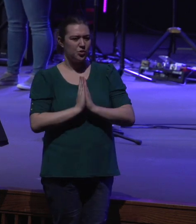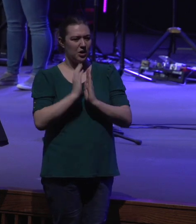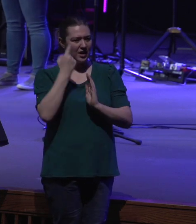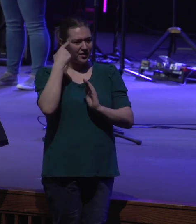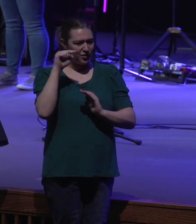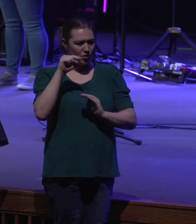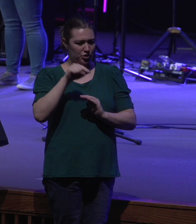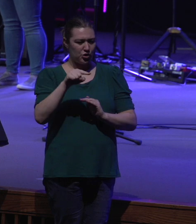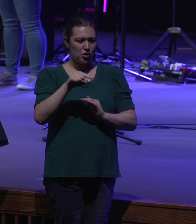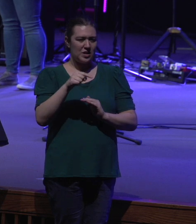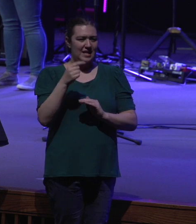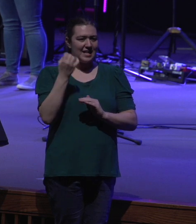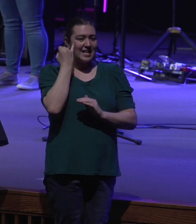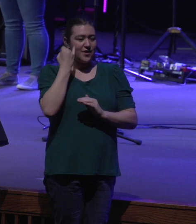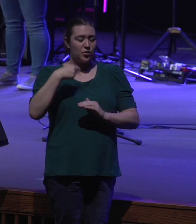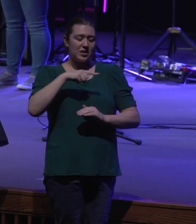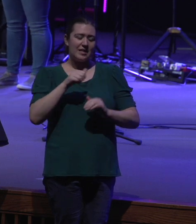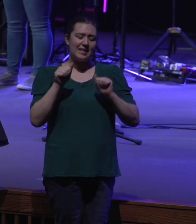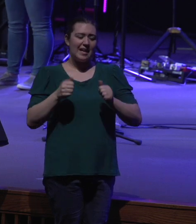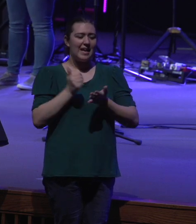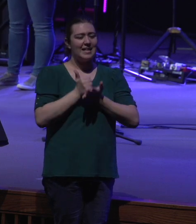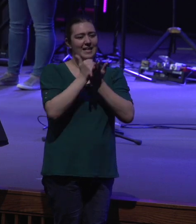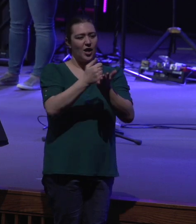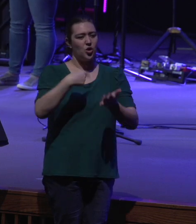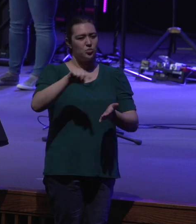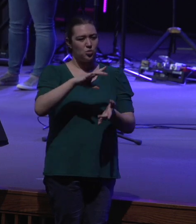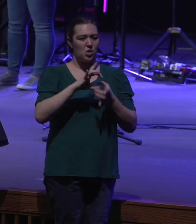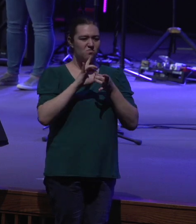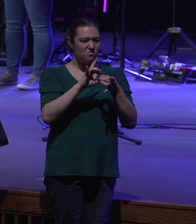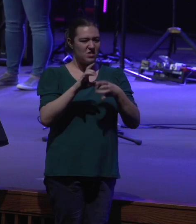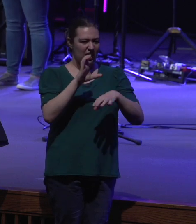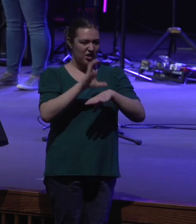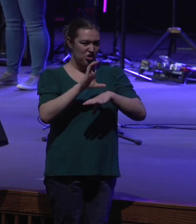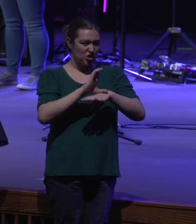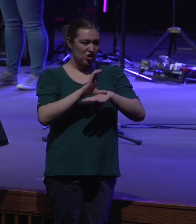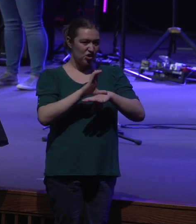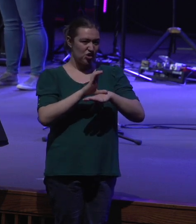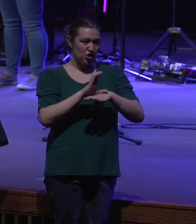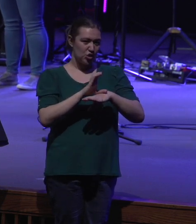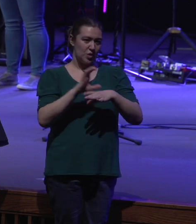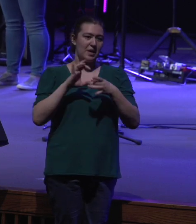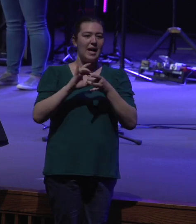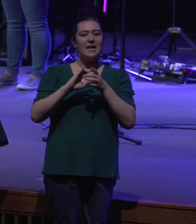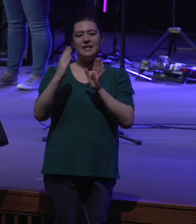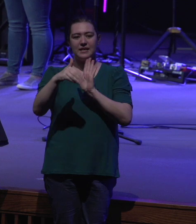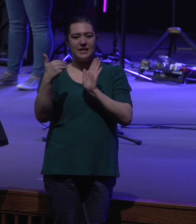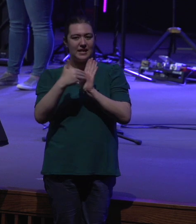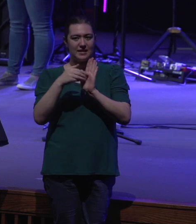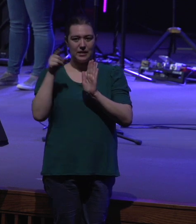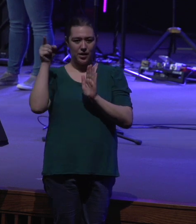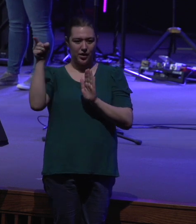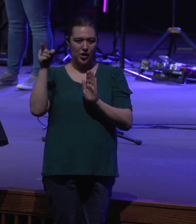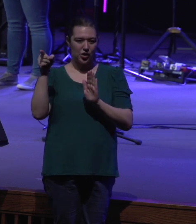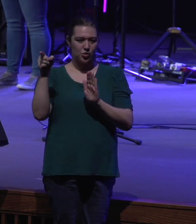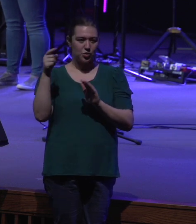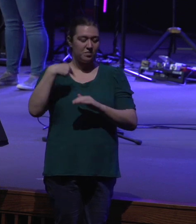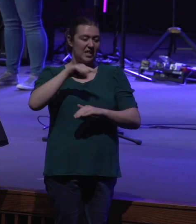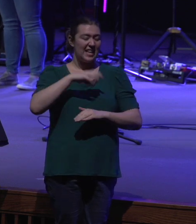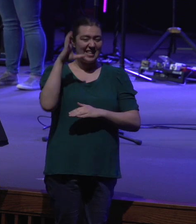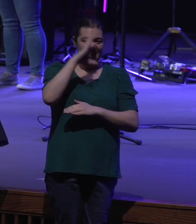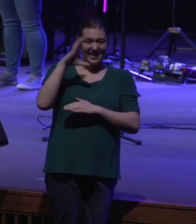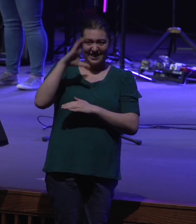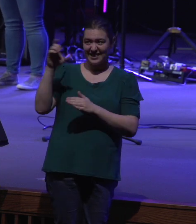community here at the church, swing by Connect Central. Let us seek after our Lord, the one